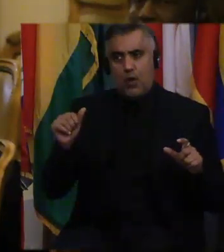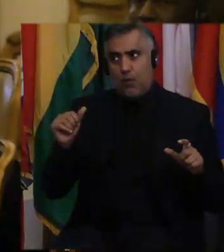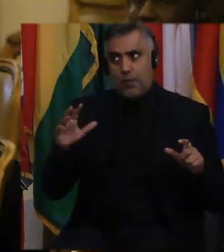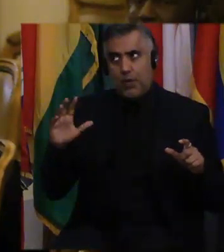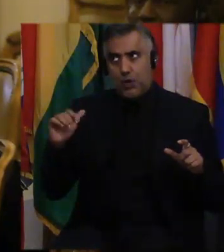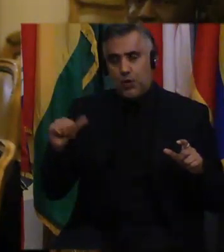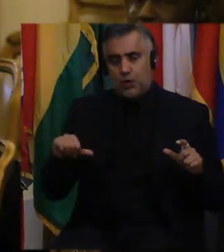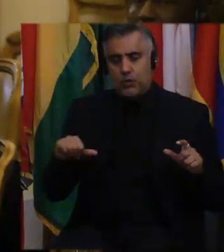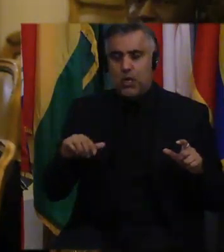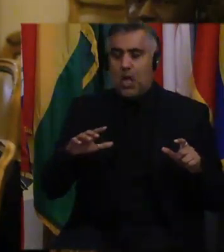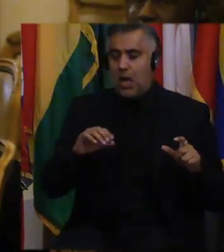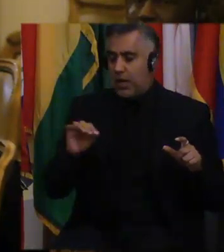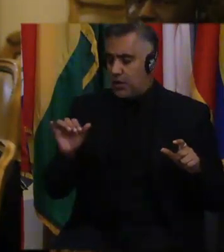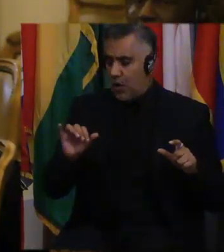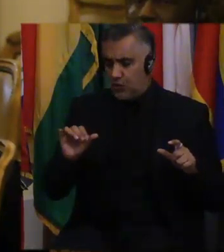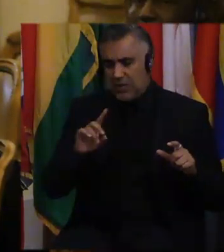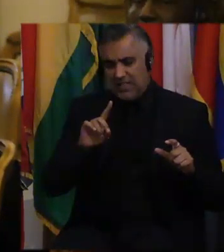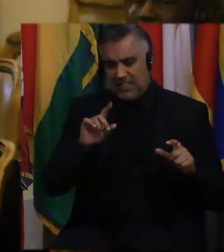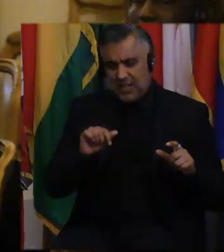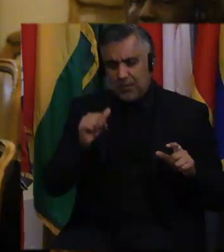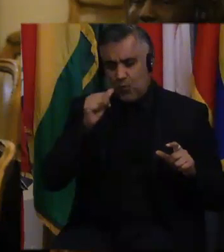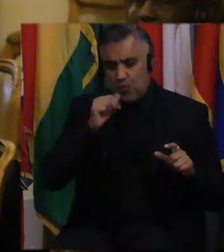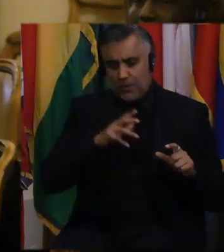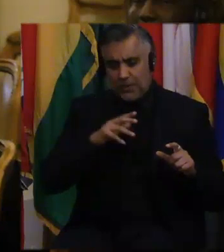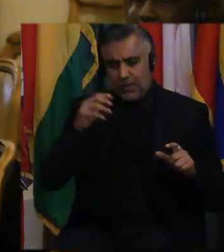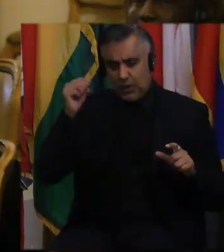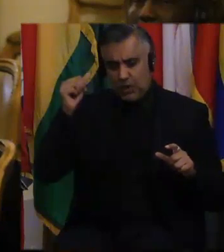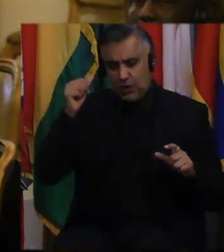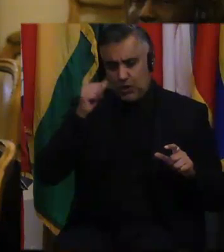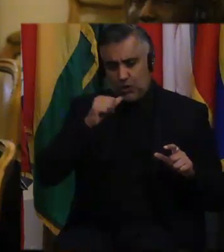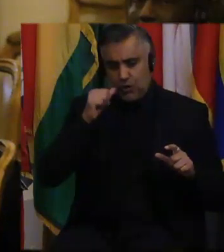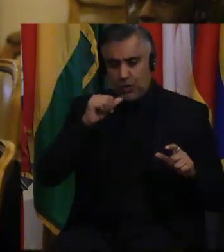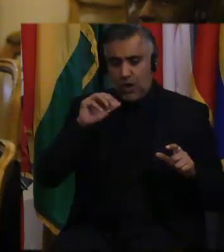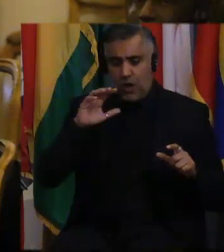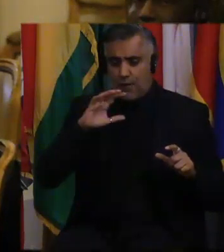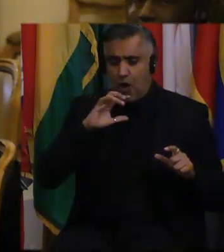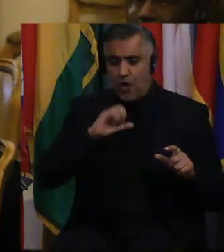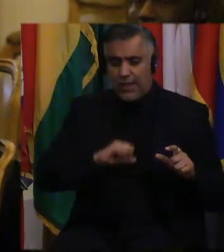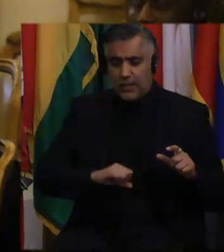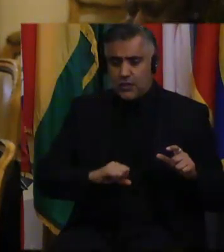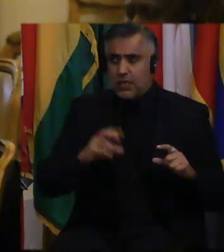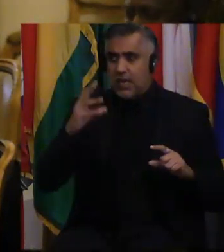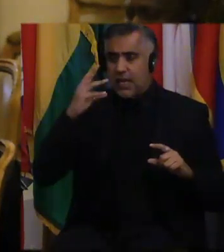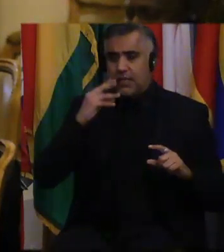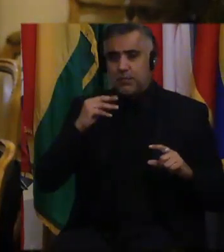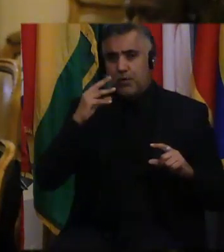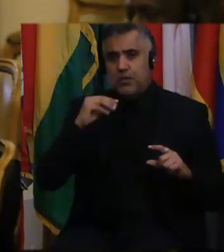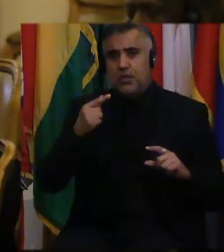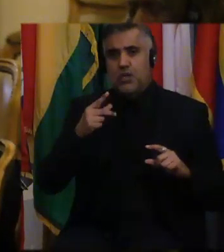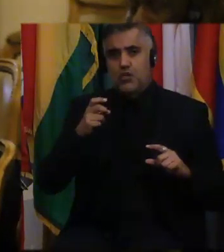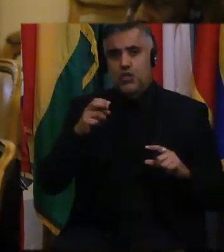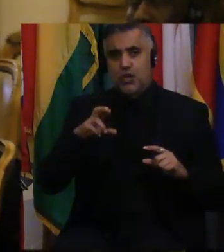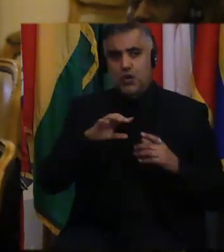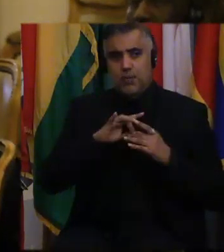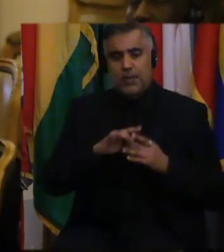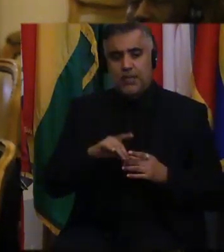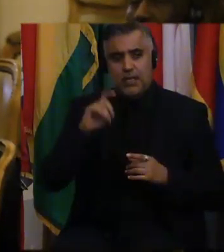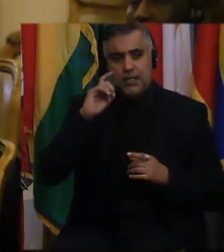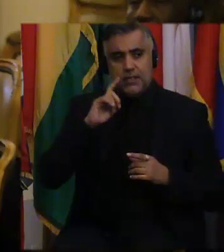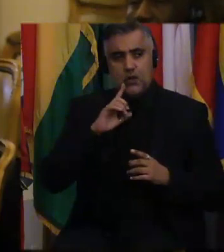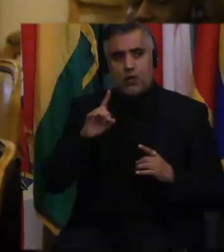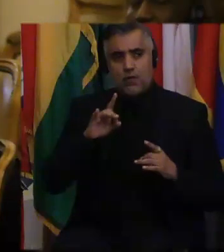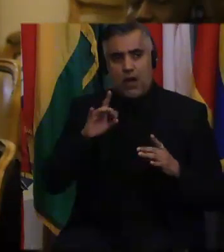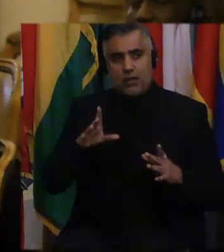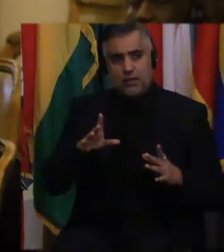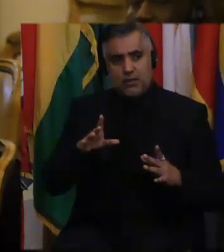girls. And also disabled women and girls of all ages experience gender-based and sexual